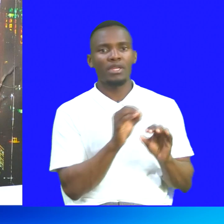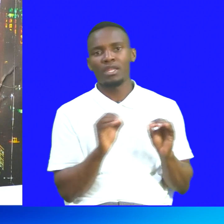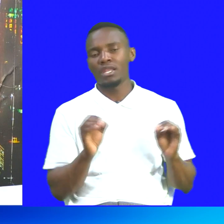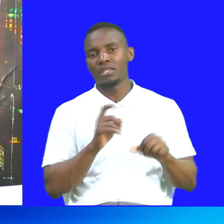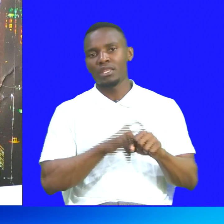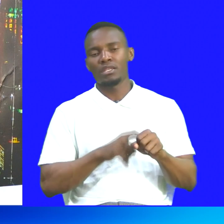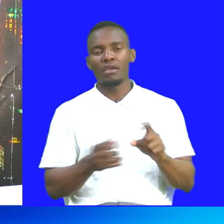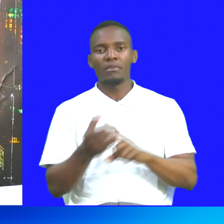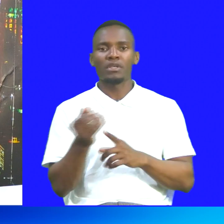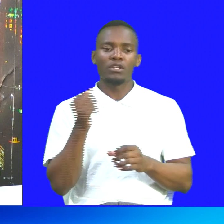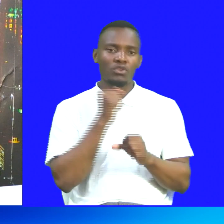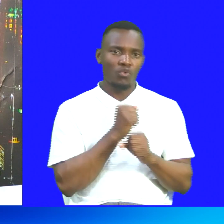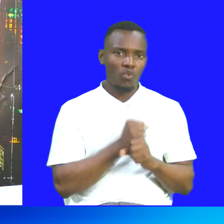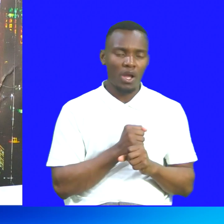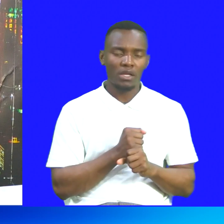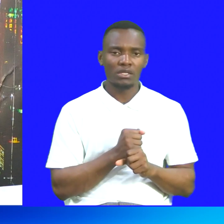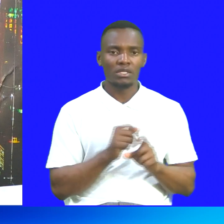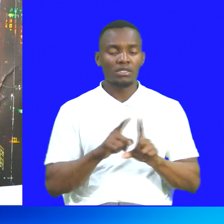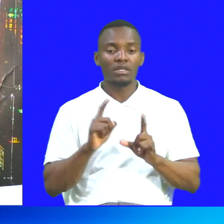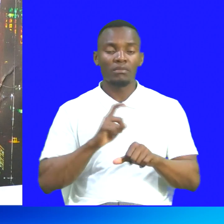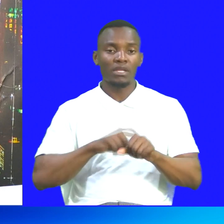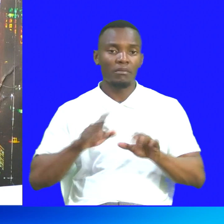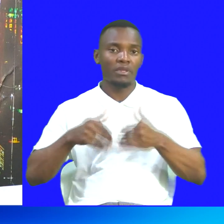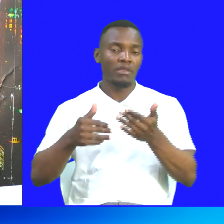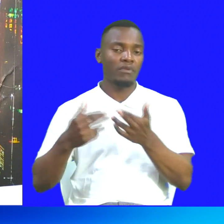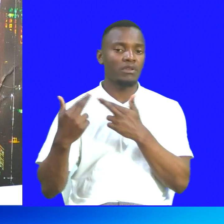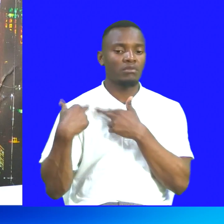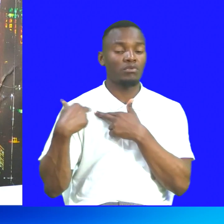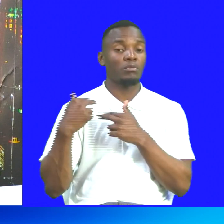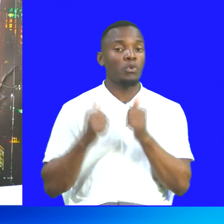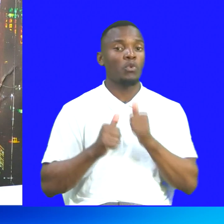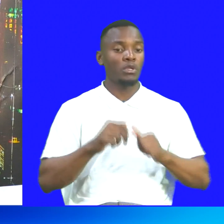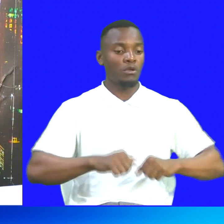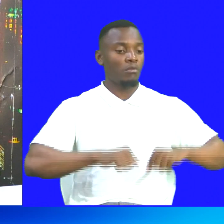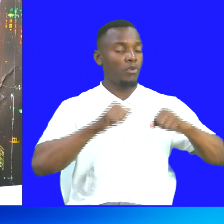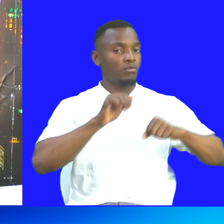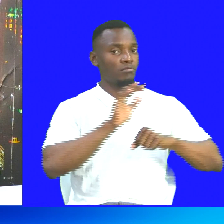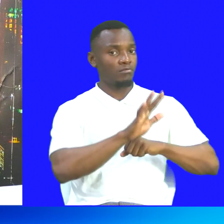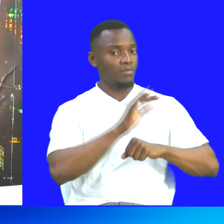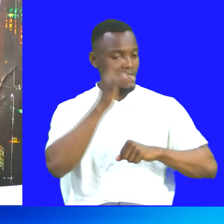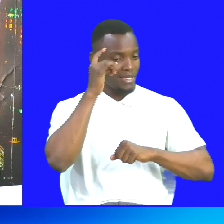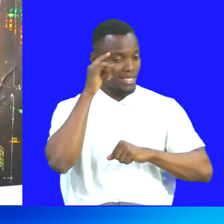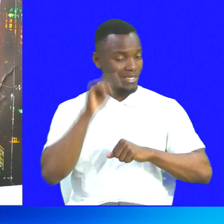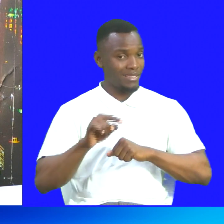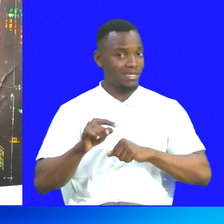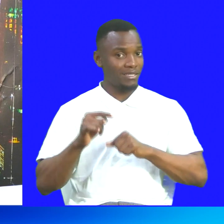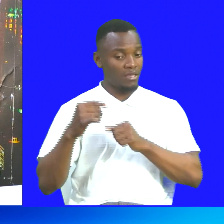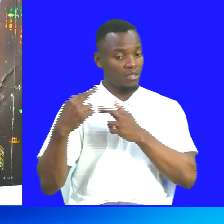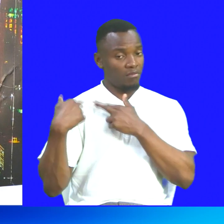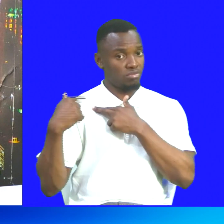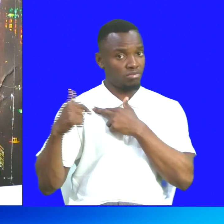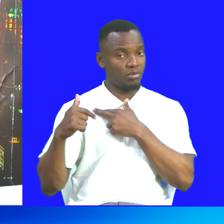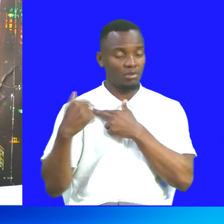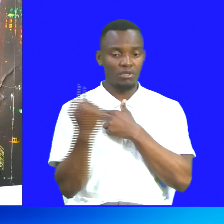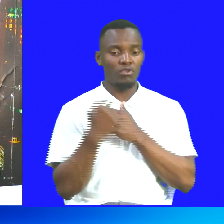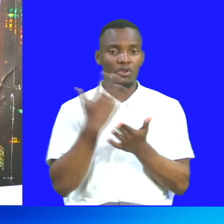employed and given the roles which the boss thinks is the only thing they can